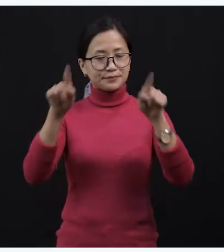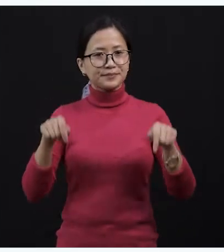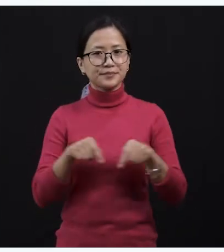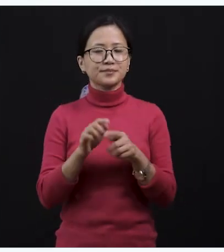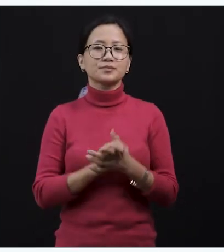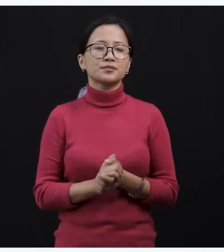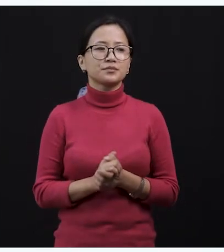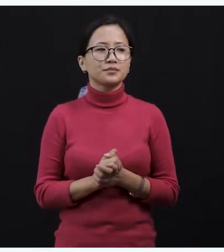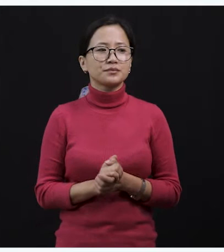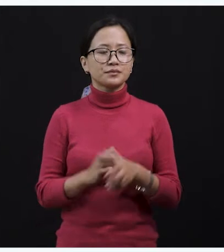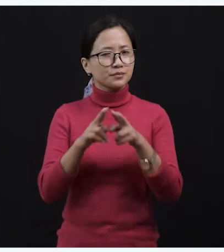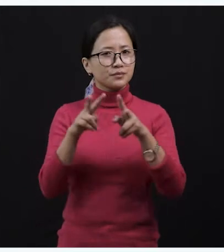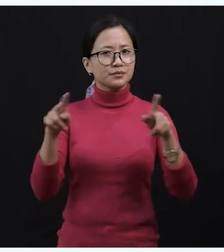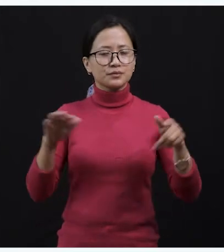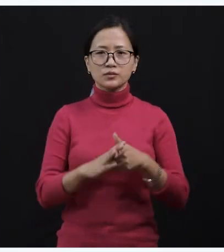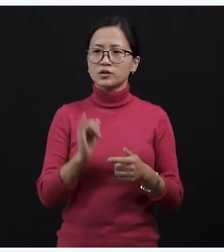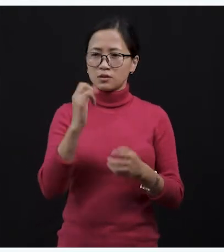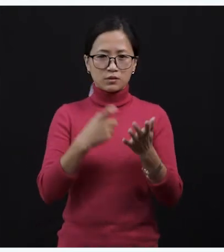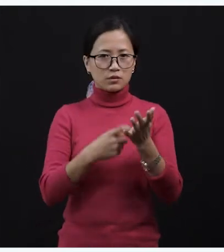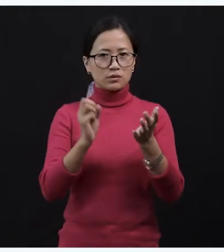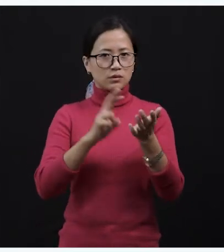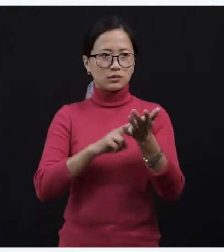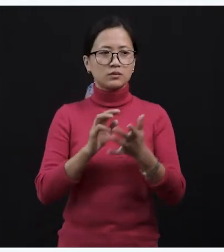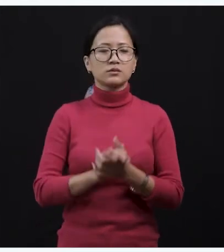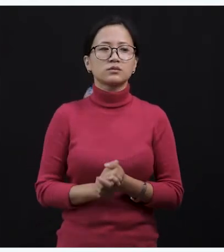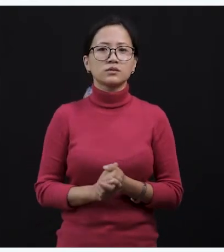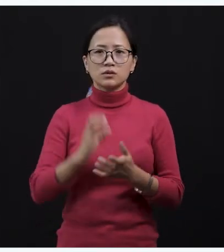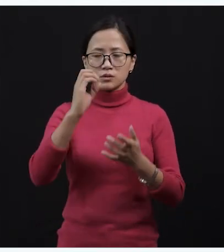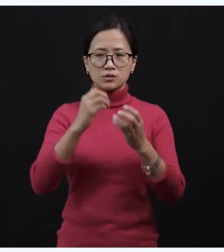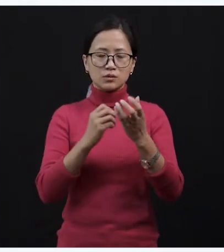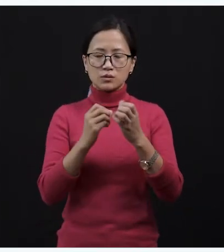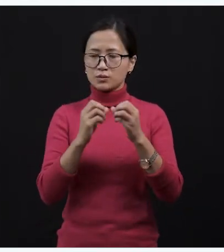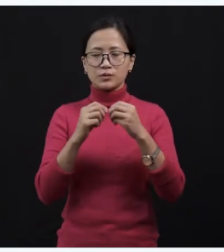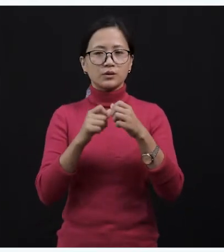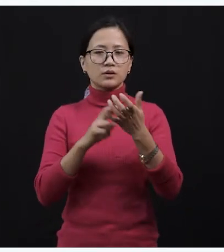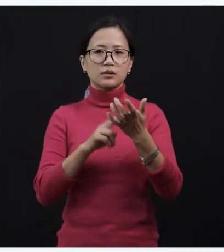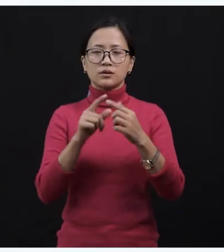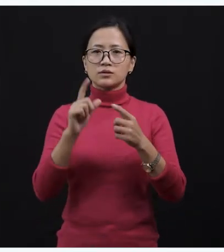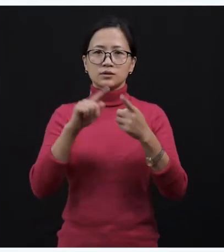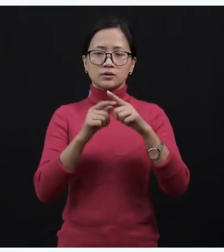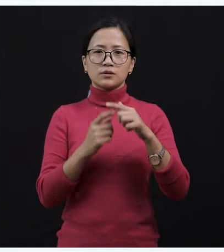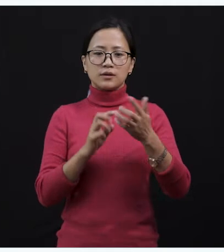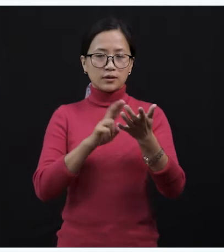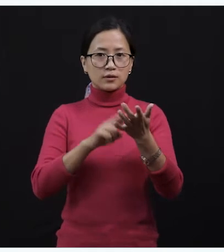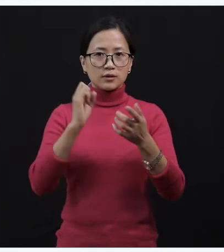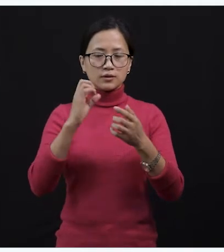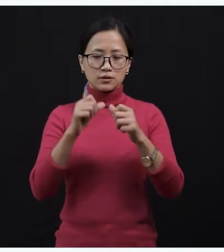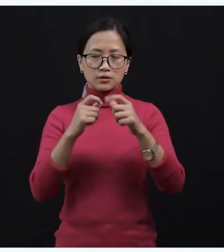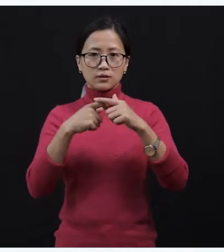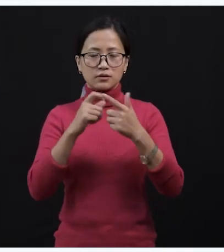see different types of iron, right? Cobalt, nickel. These are